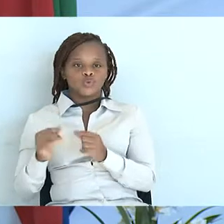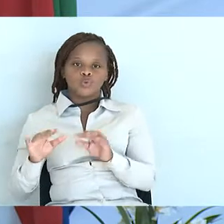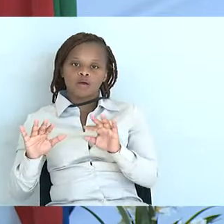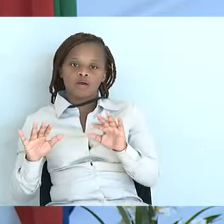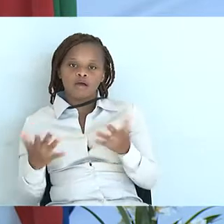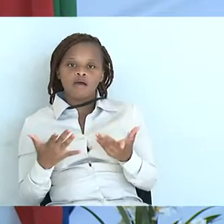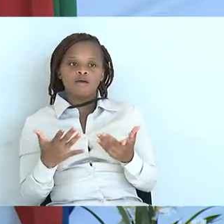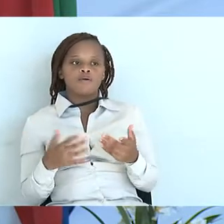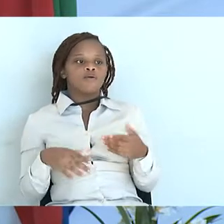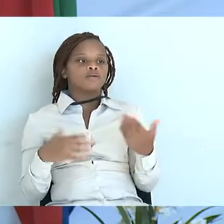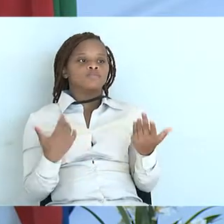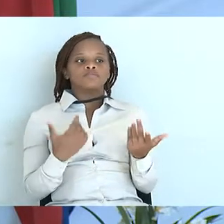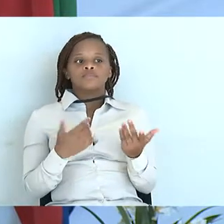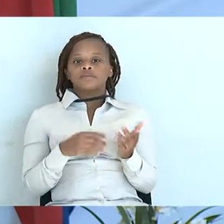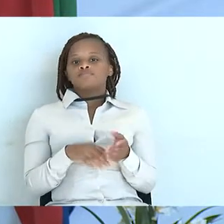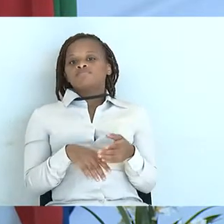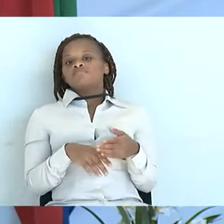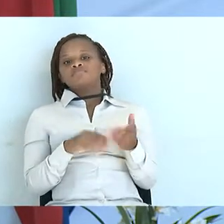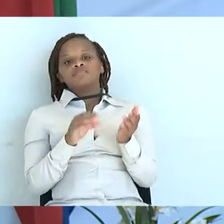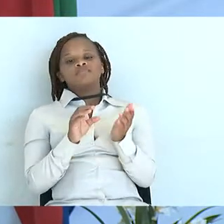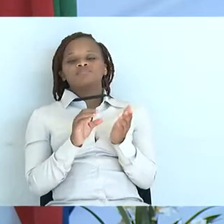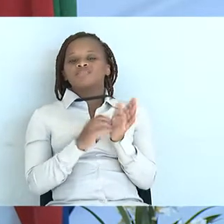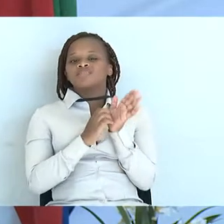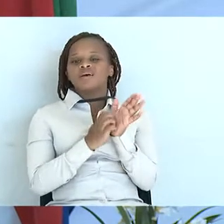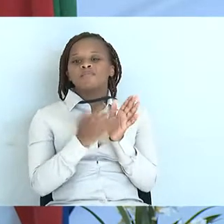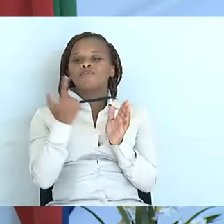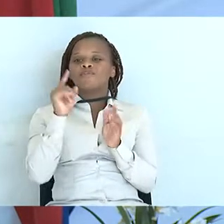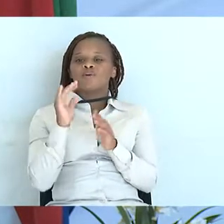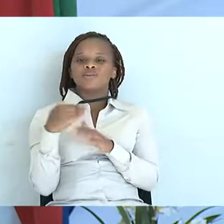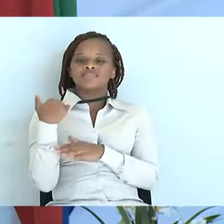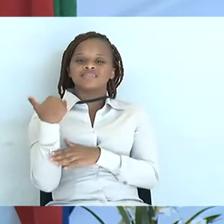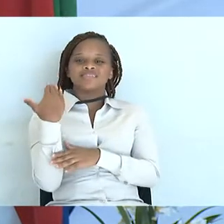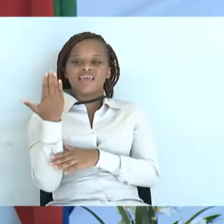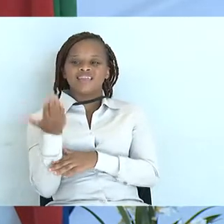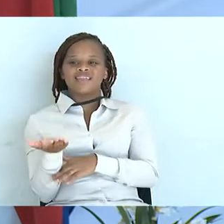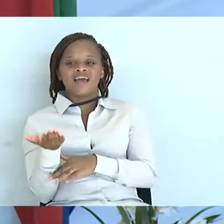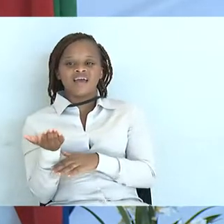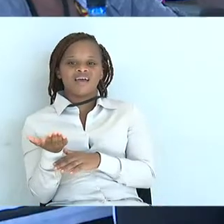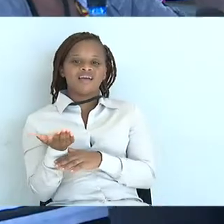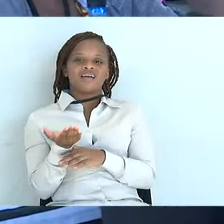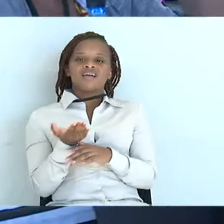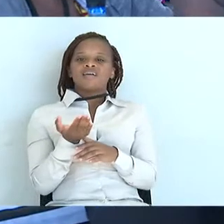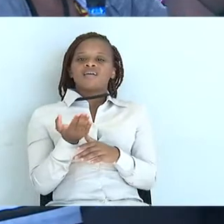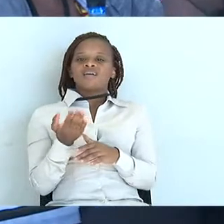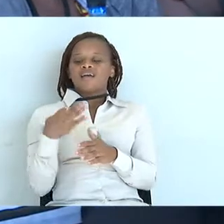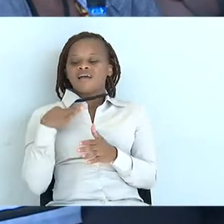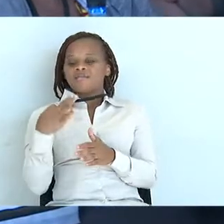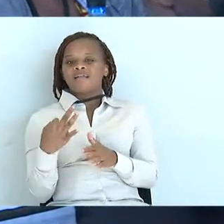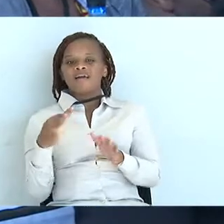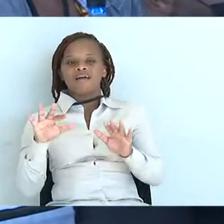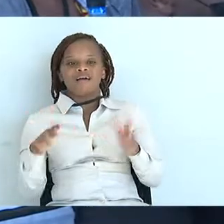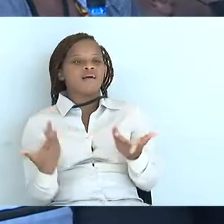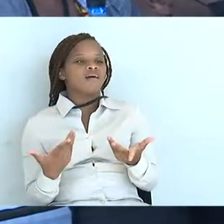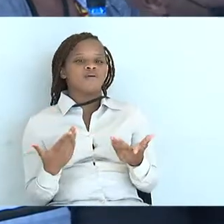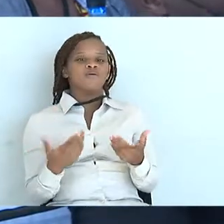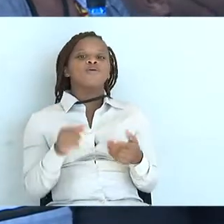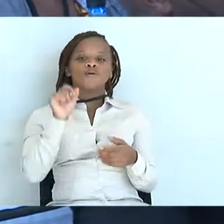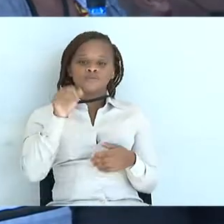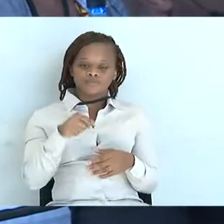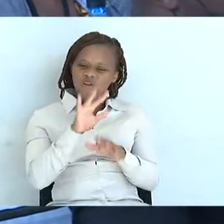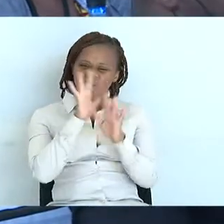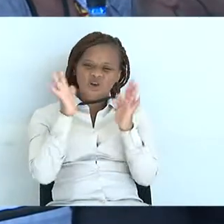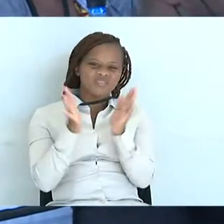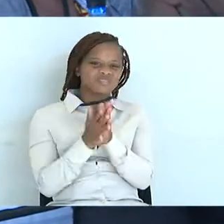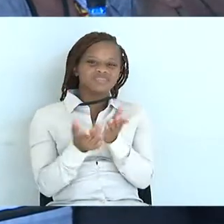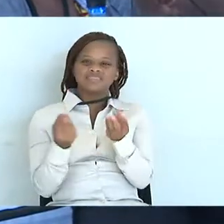tender, because it's always a problem, how to package a business plan, how to package all these things that will